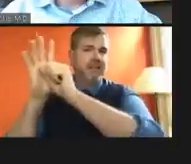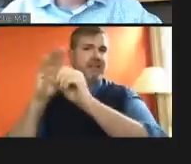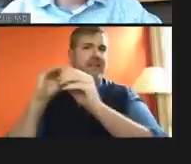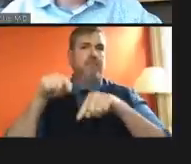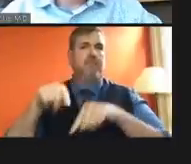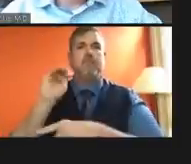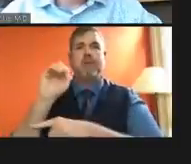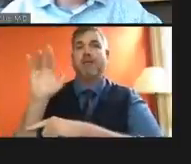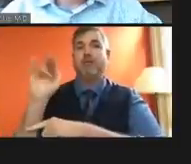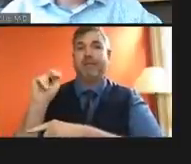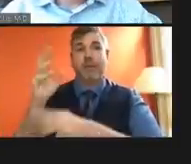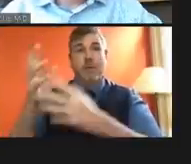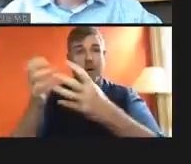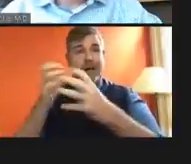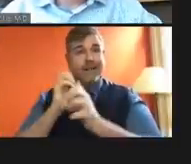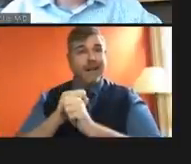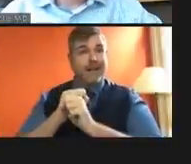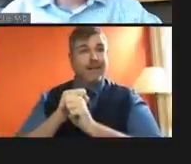visit